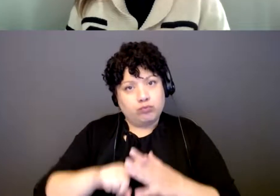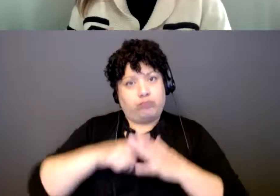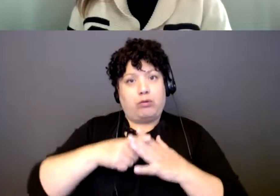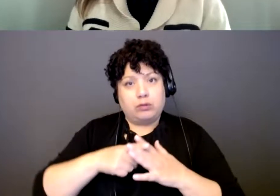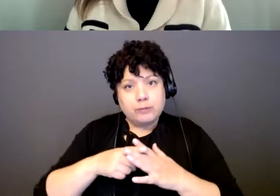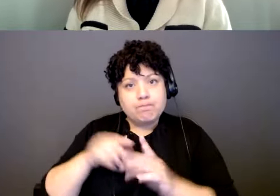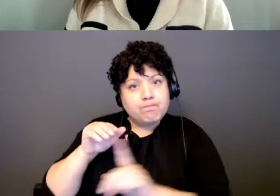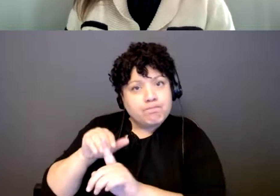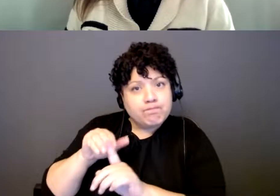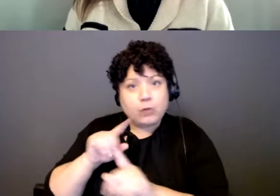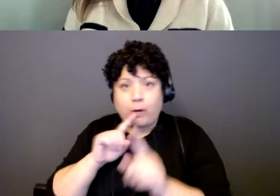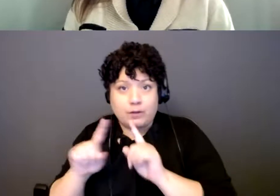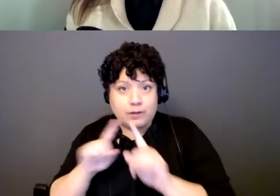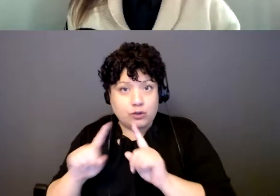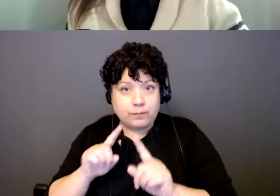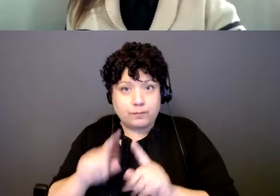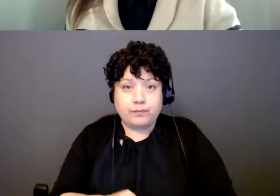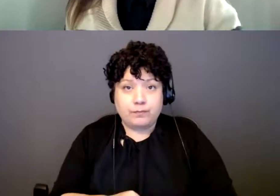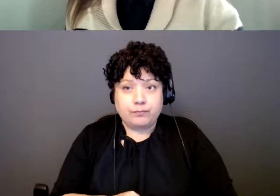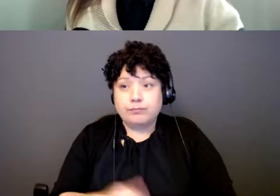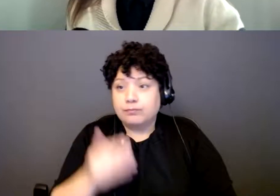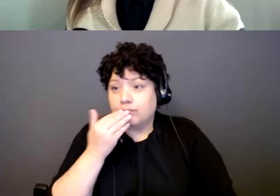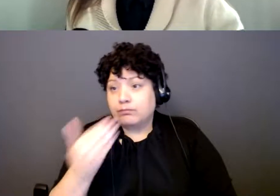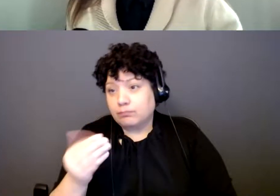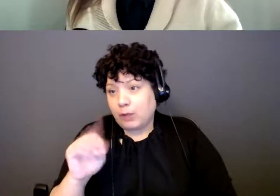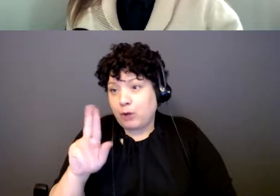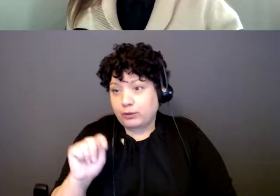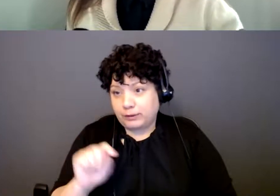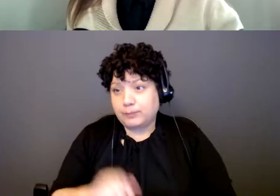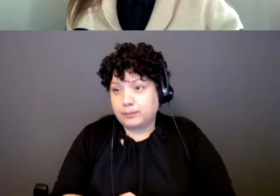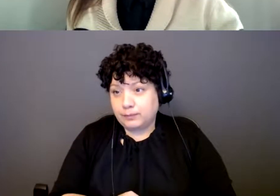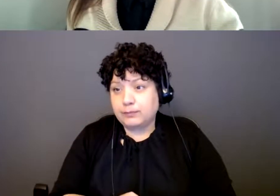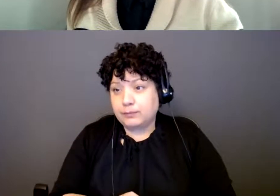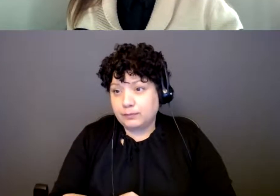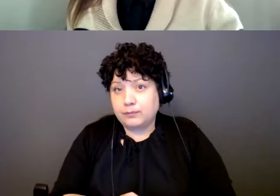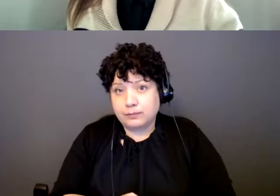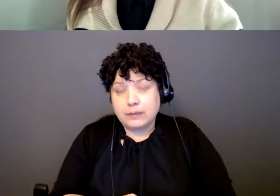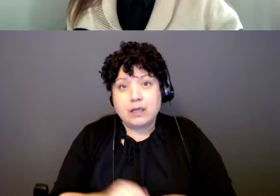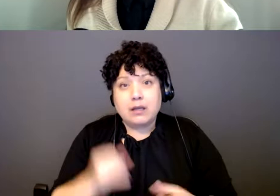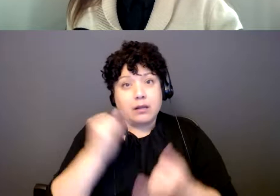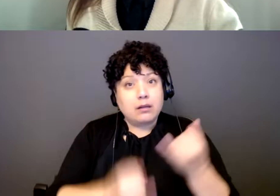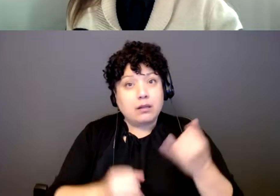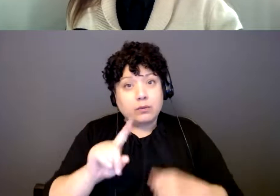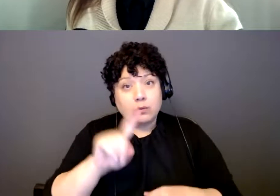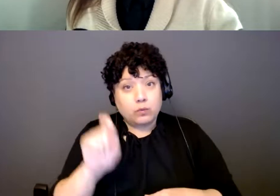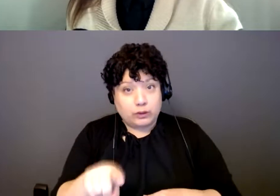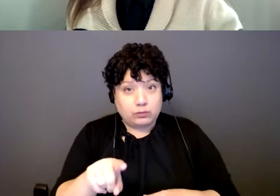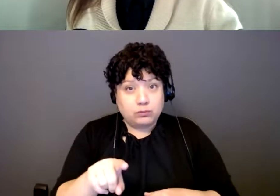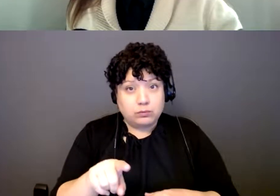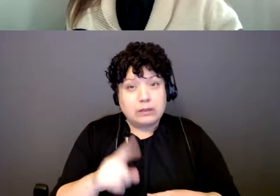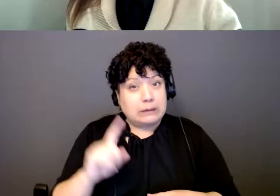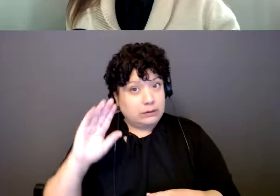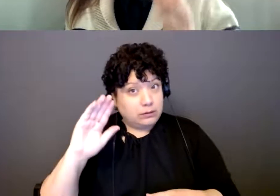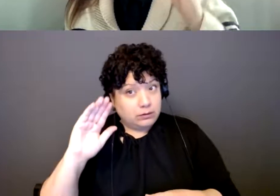Thank you, Margaret. Very well said. Very well said. One last question for both of you. This sounds like it's coming